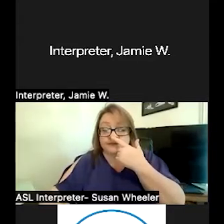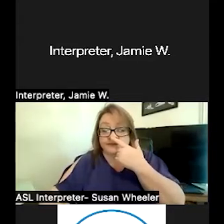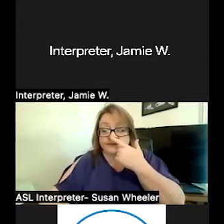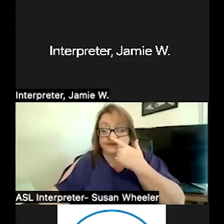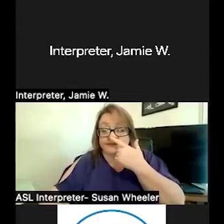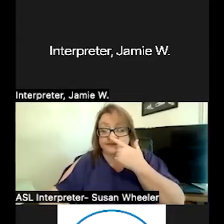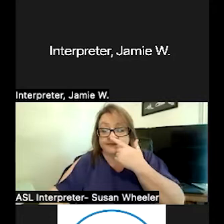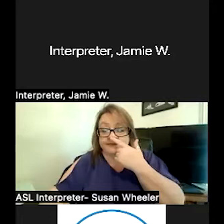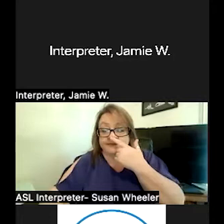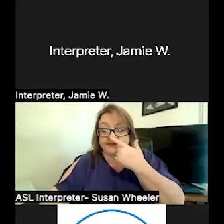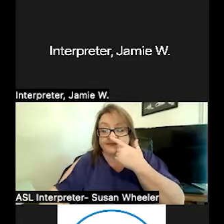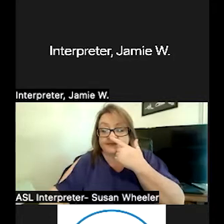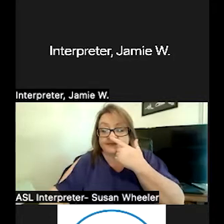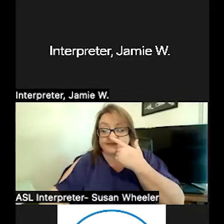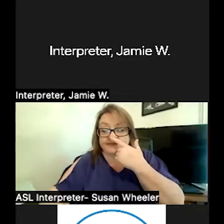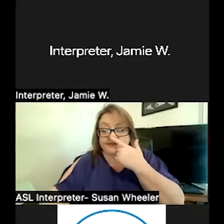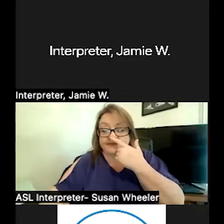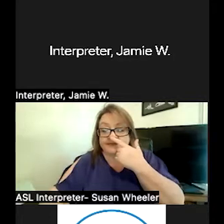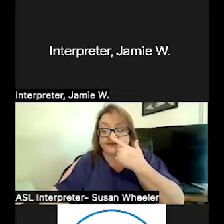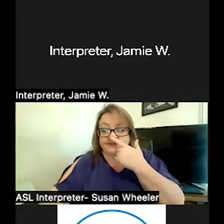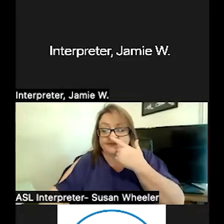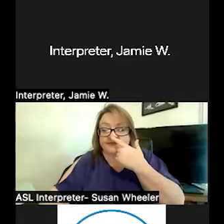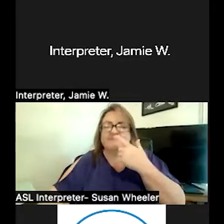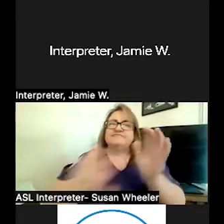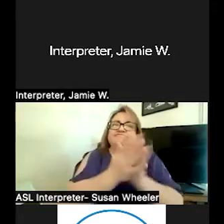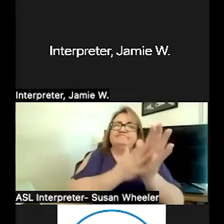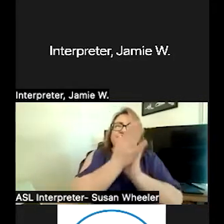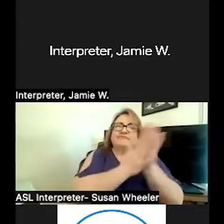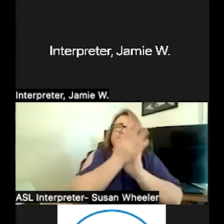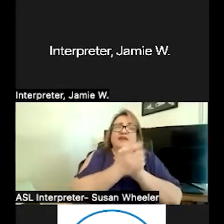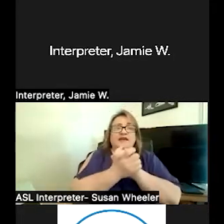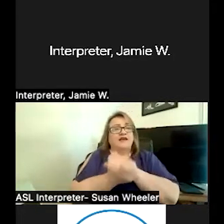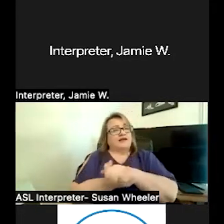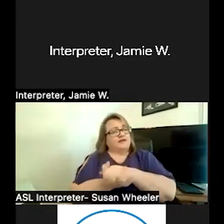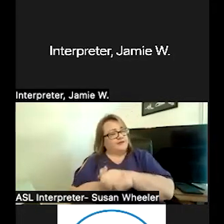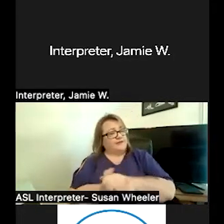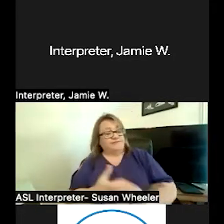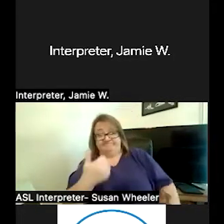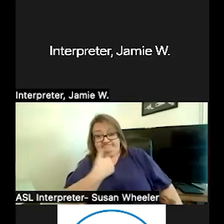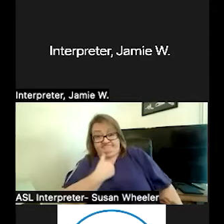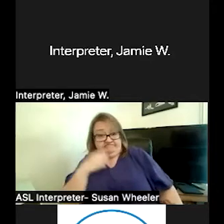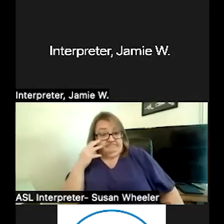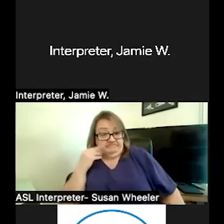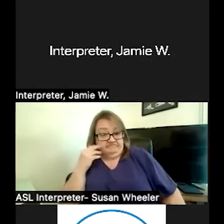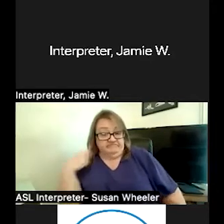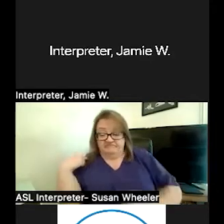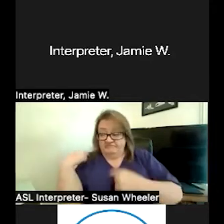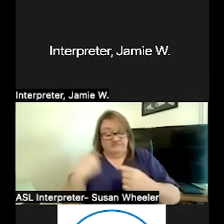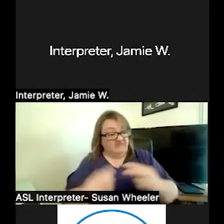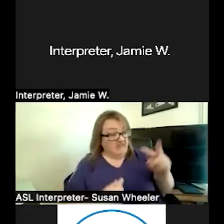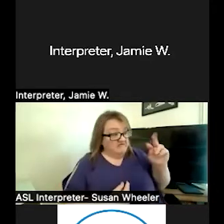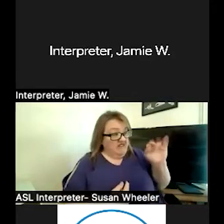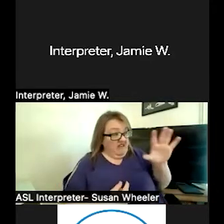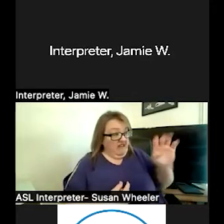So I just want to start by saying that this has been quite a journey for myself and Vance, and hopefully Kevin